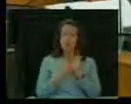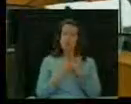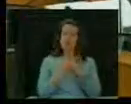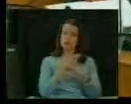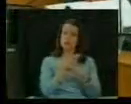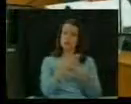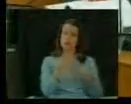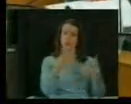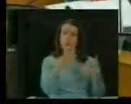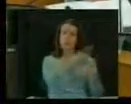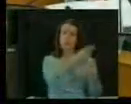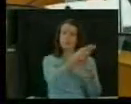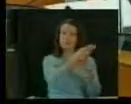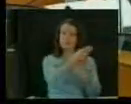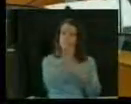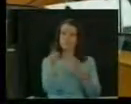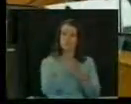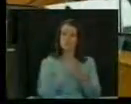that committee anyhow.